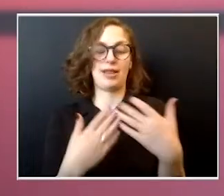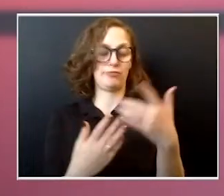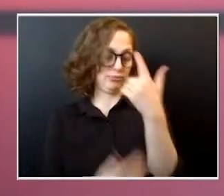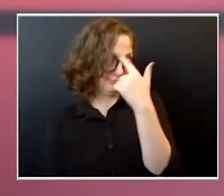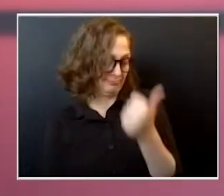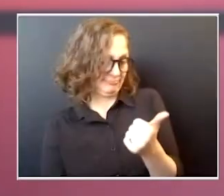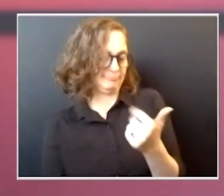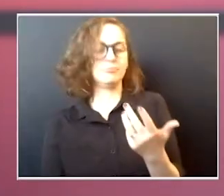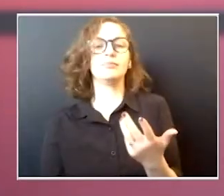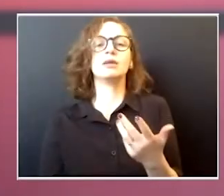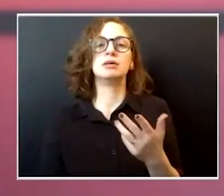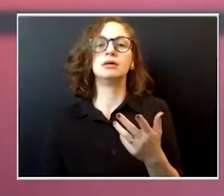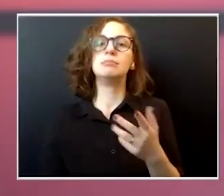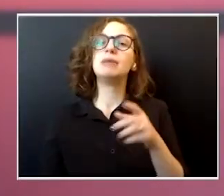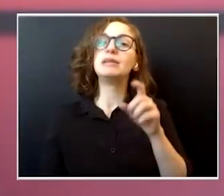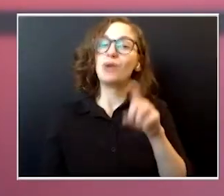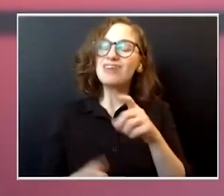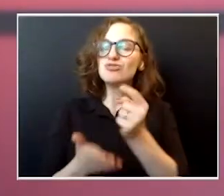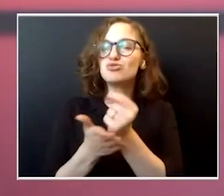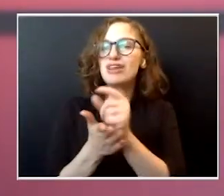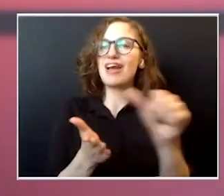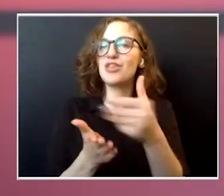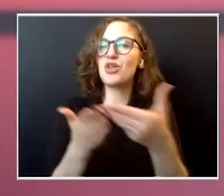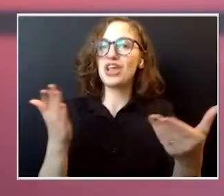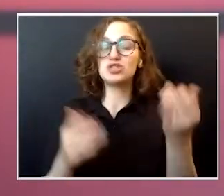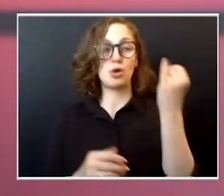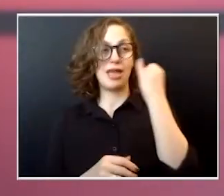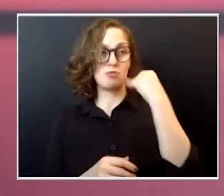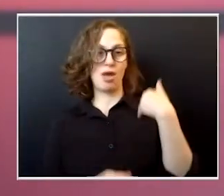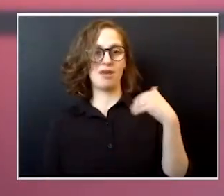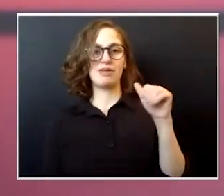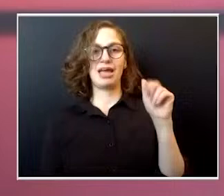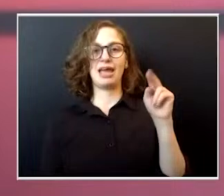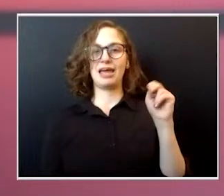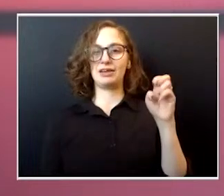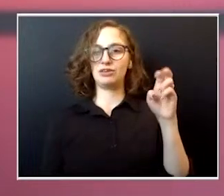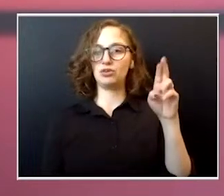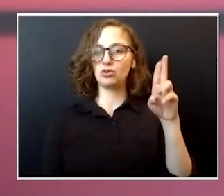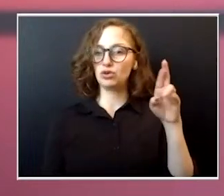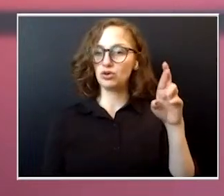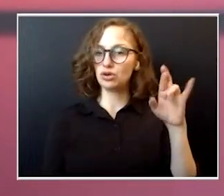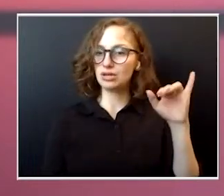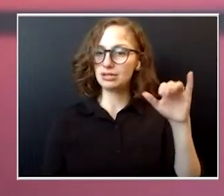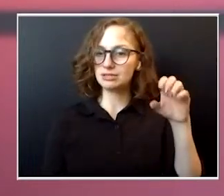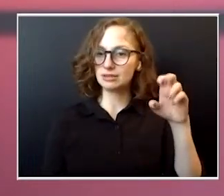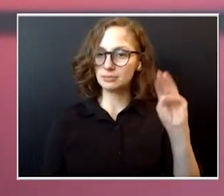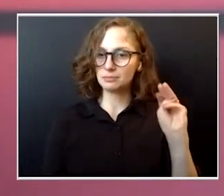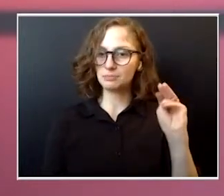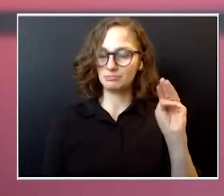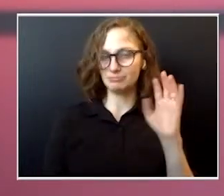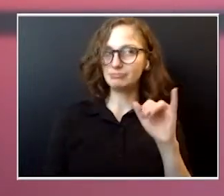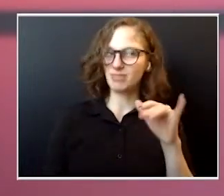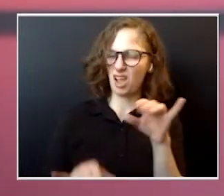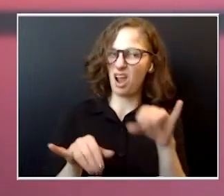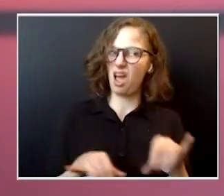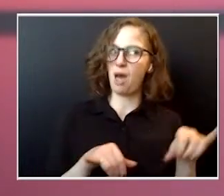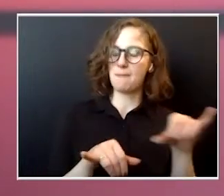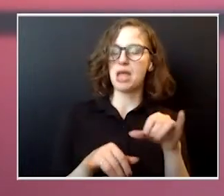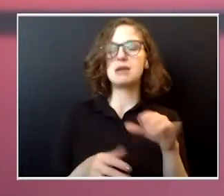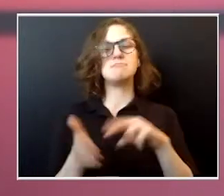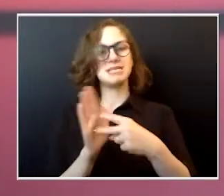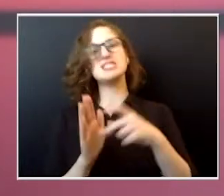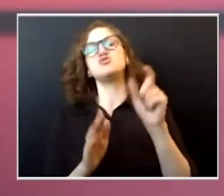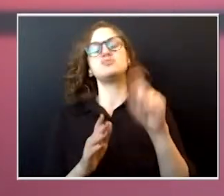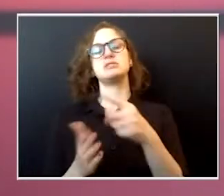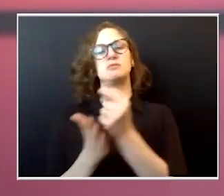So if you have an aneurysm, which bicuspid valves are very commonly associated with aortic aneurysms, you need to treat your blood pressure. So there